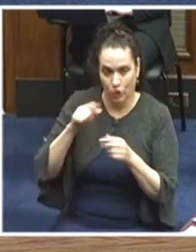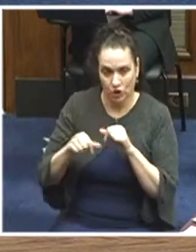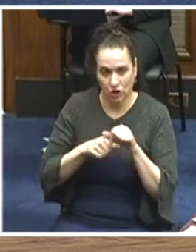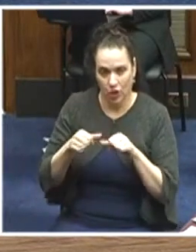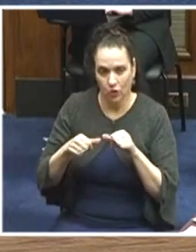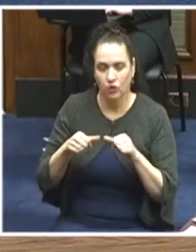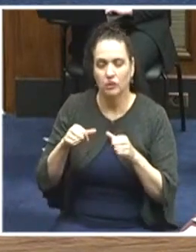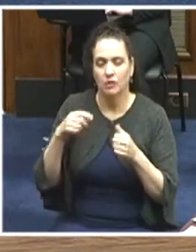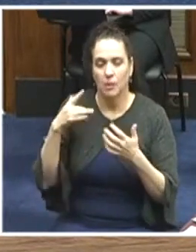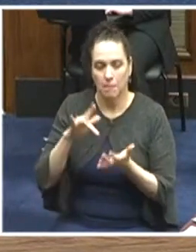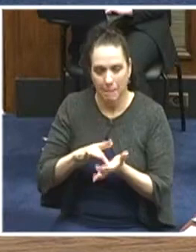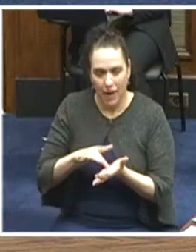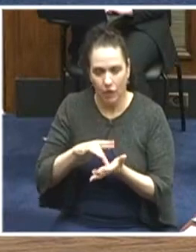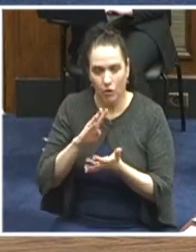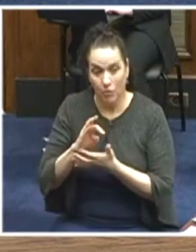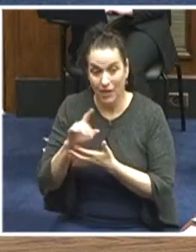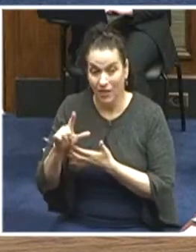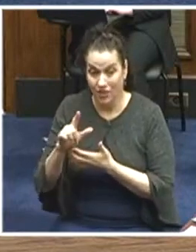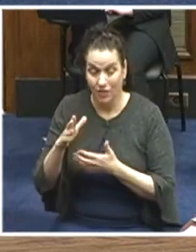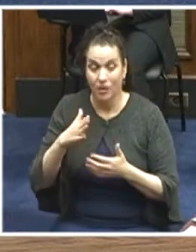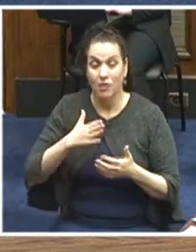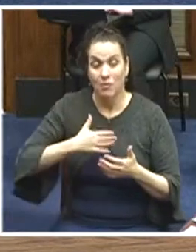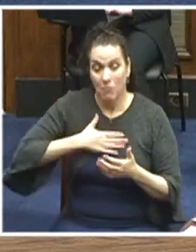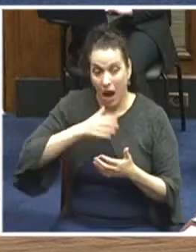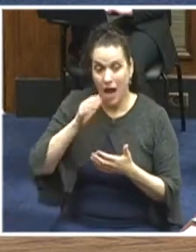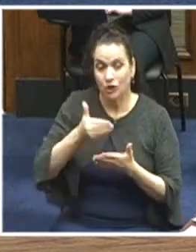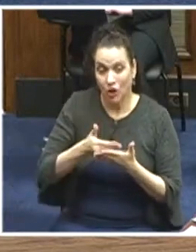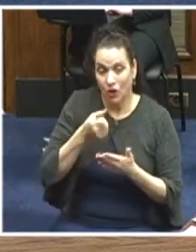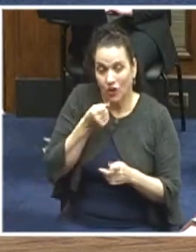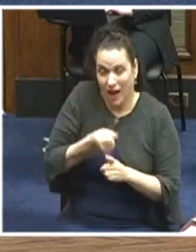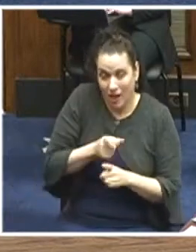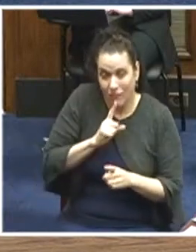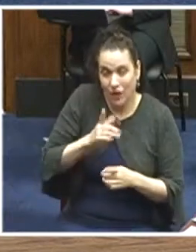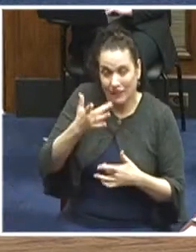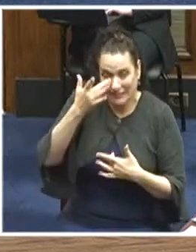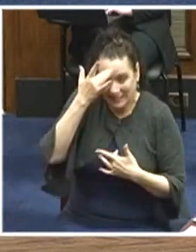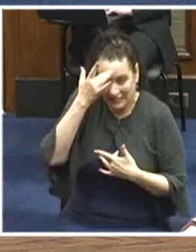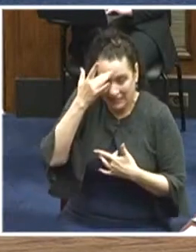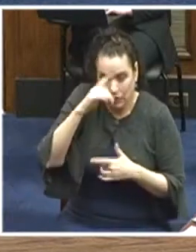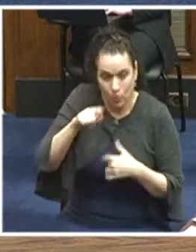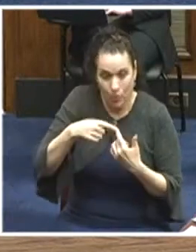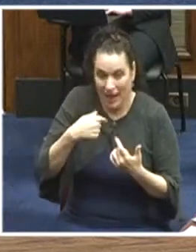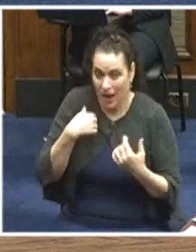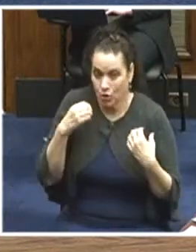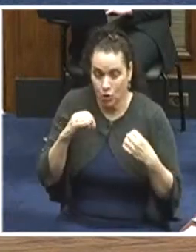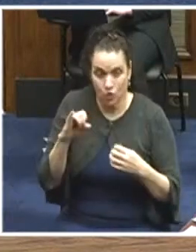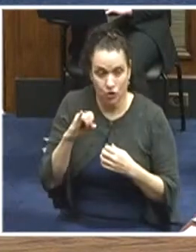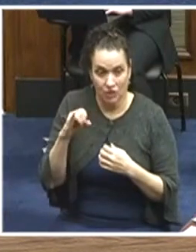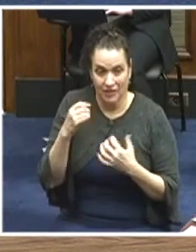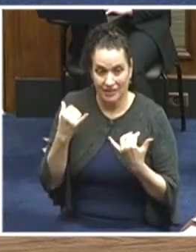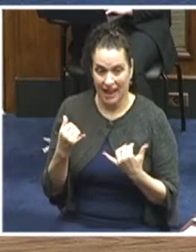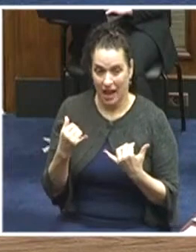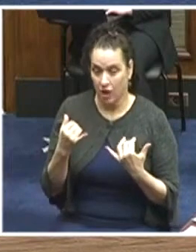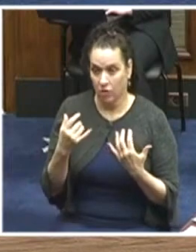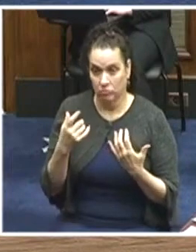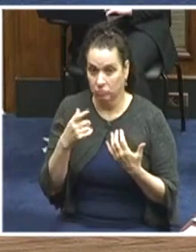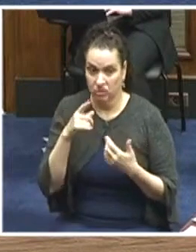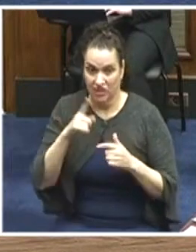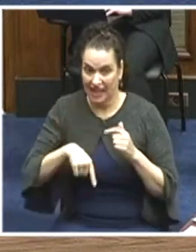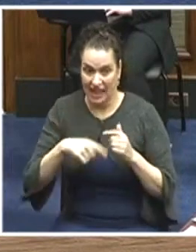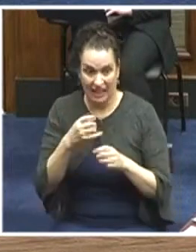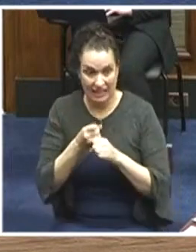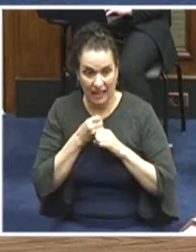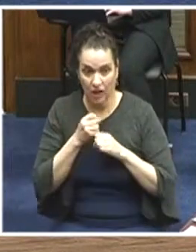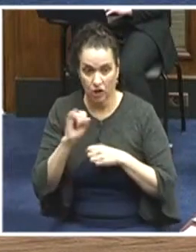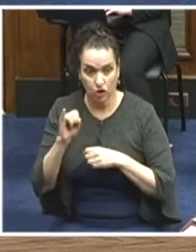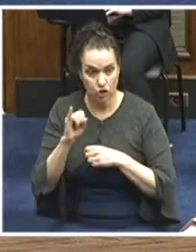the ACA, got very, very sick under a non-insurance regime, she is now permanently uninsurable. If we ever